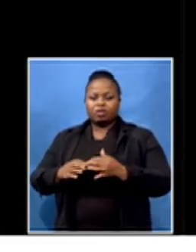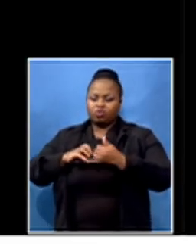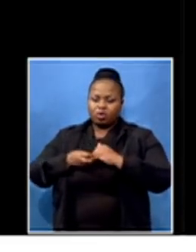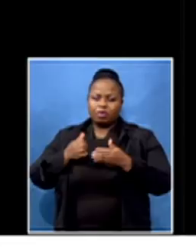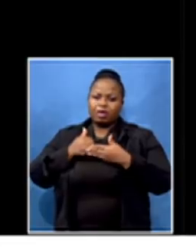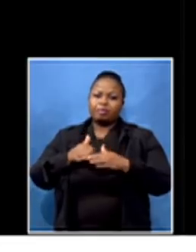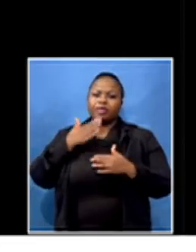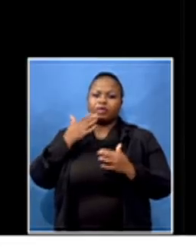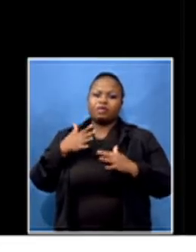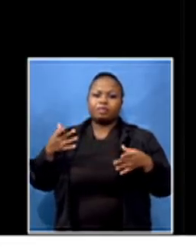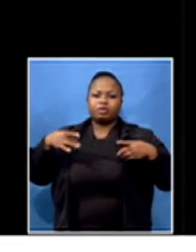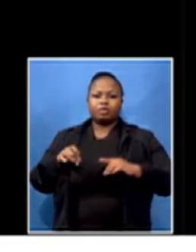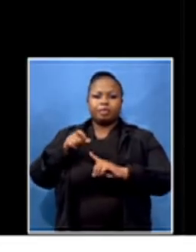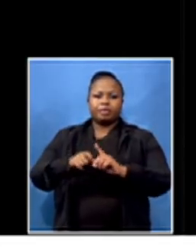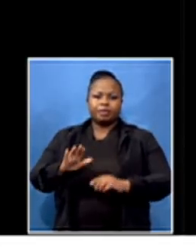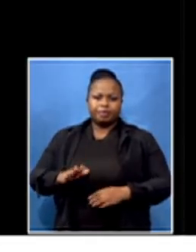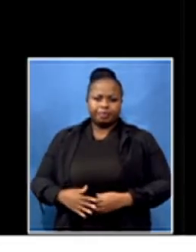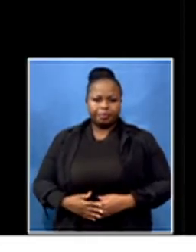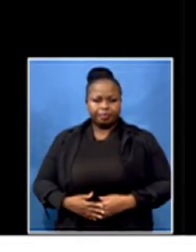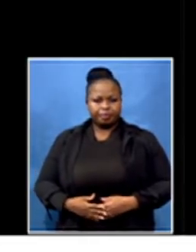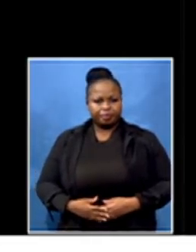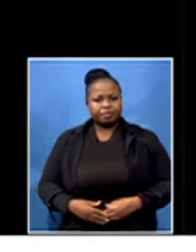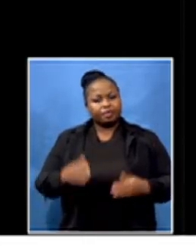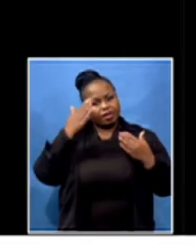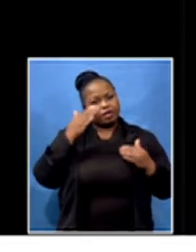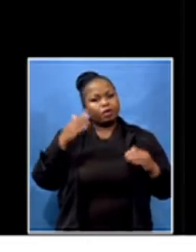Thank you very much, Chef. Thank you. Honorable Dango.